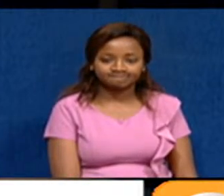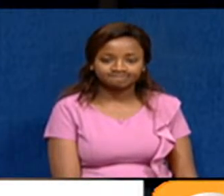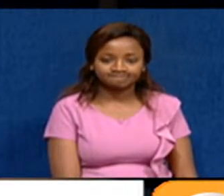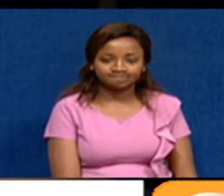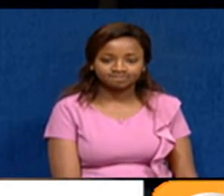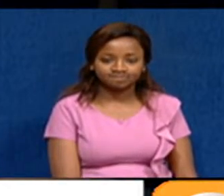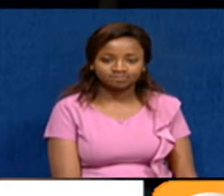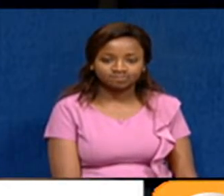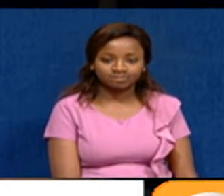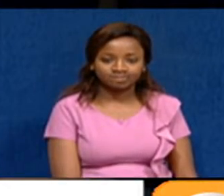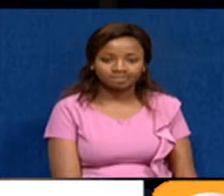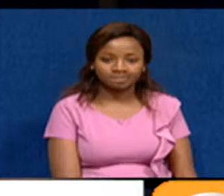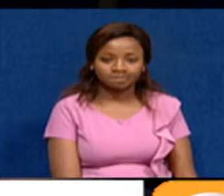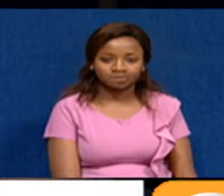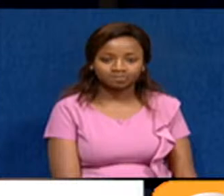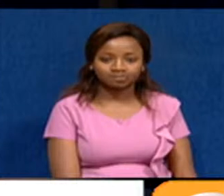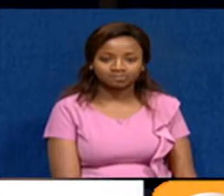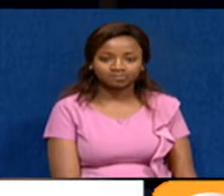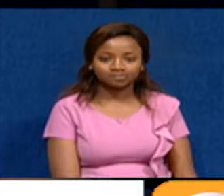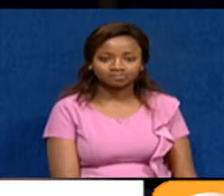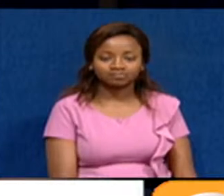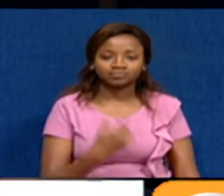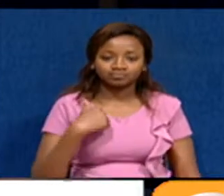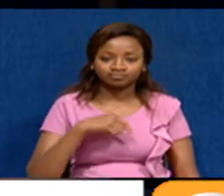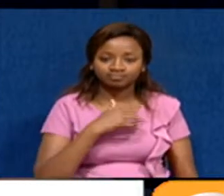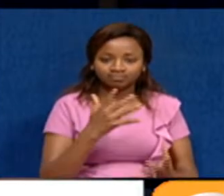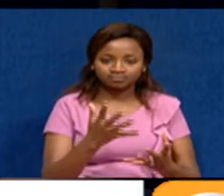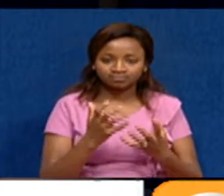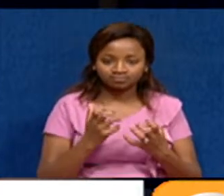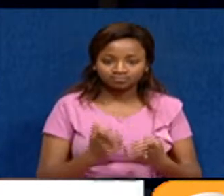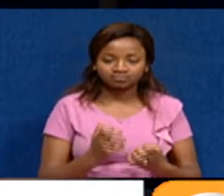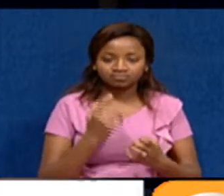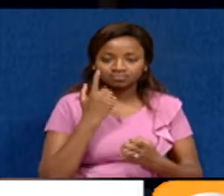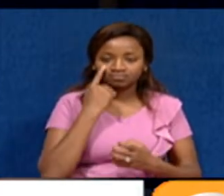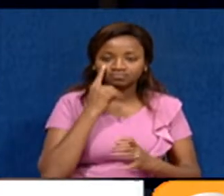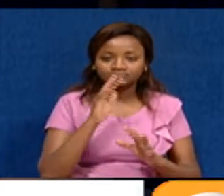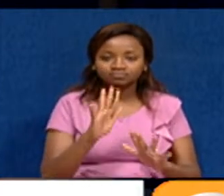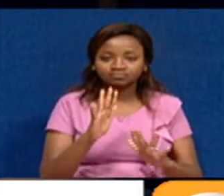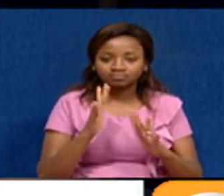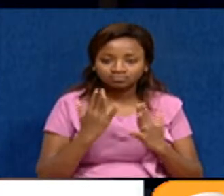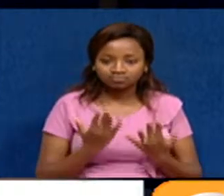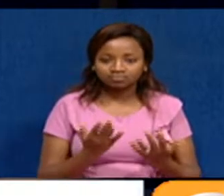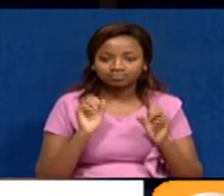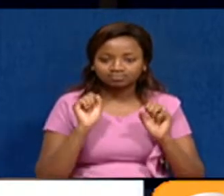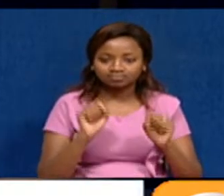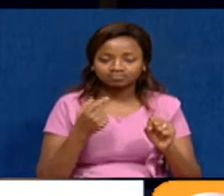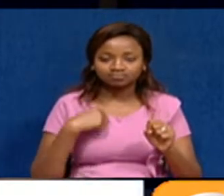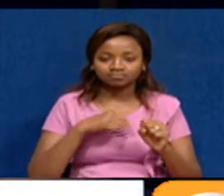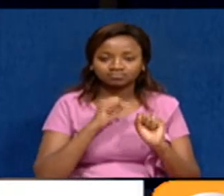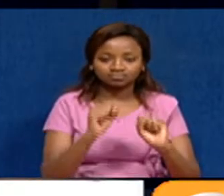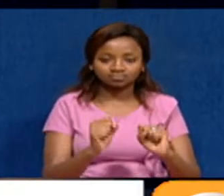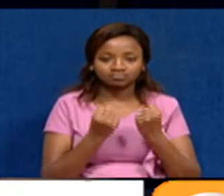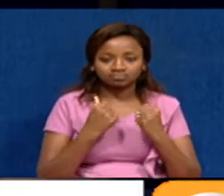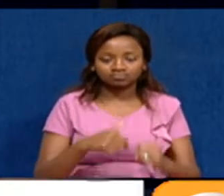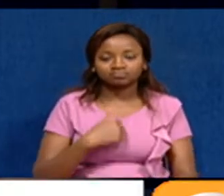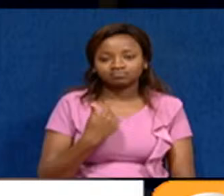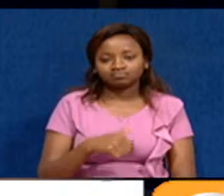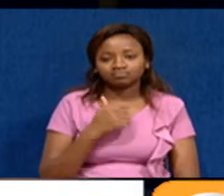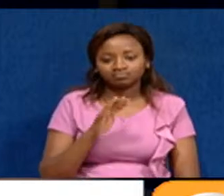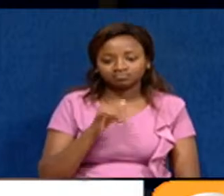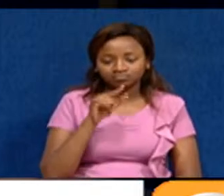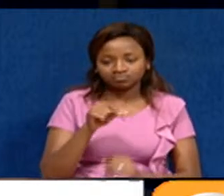situation. What we need to be labor on is how do we get ourselves out of this morass? You get.